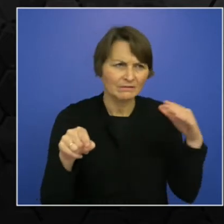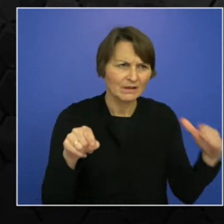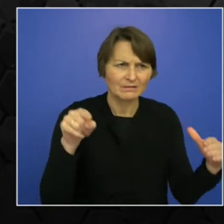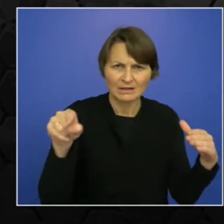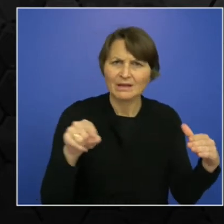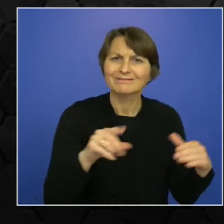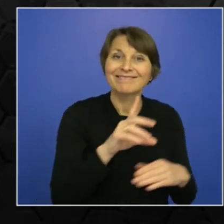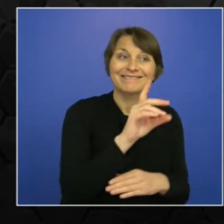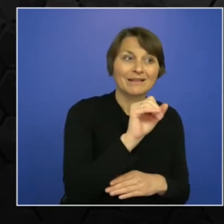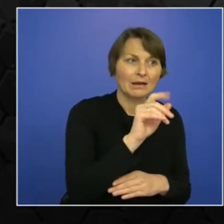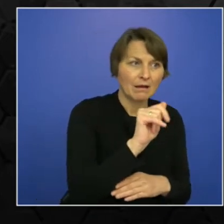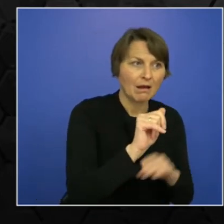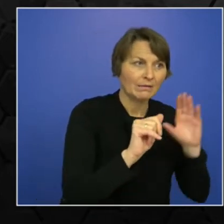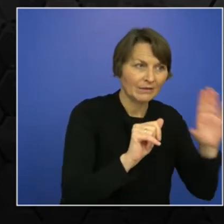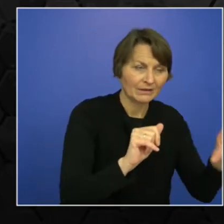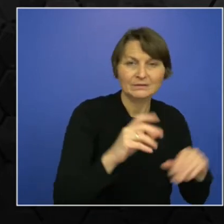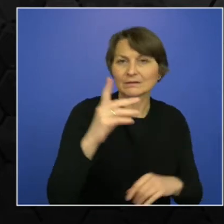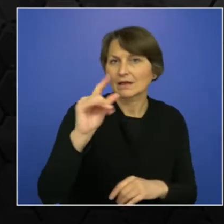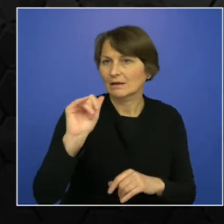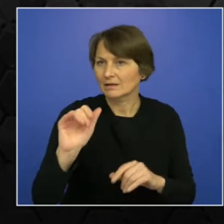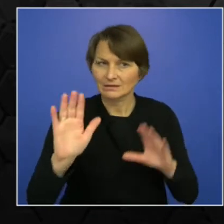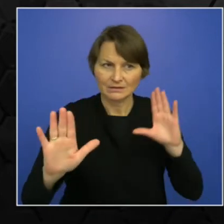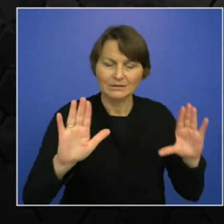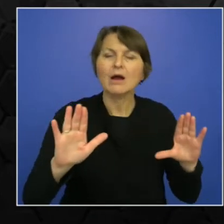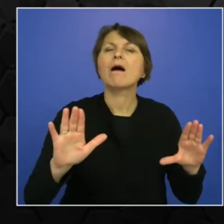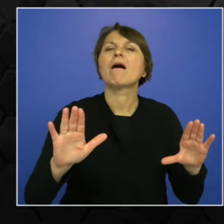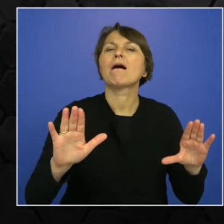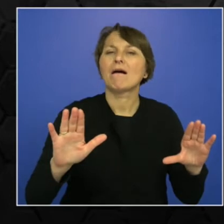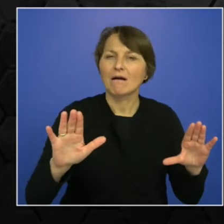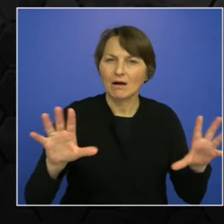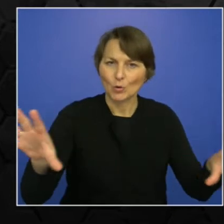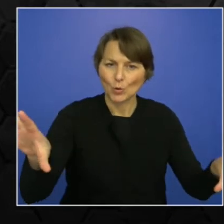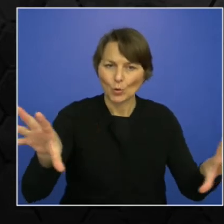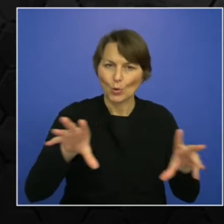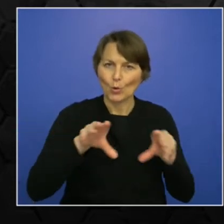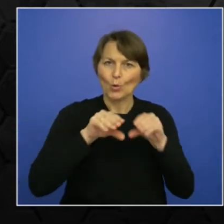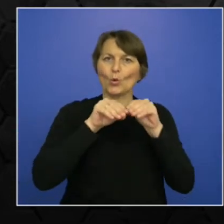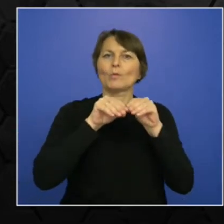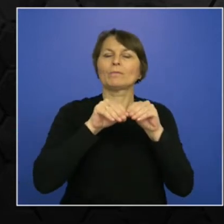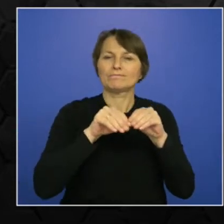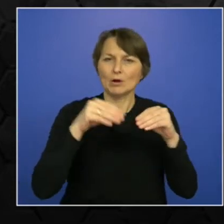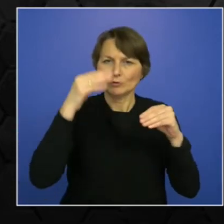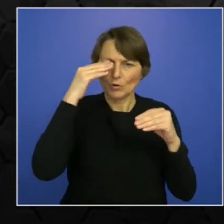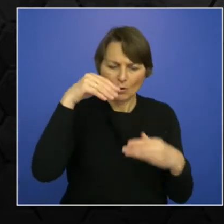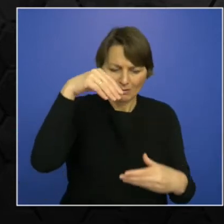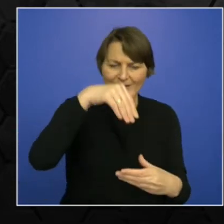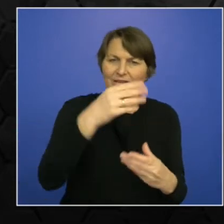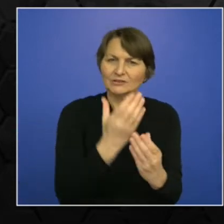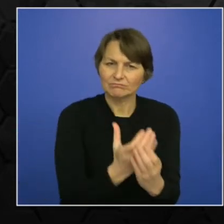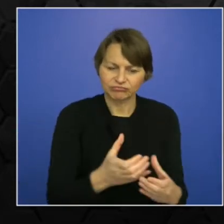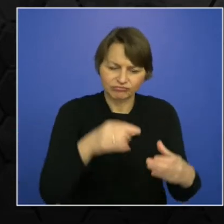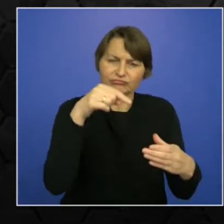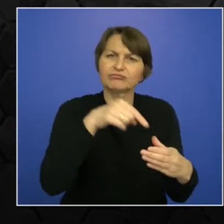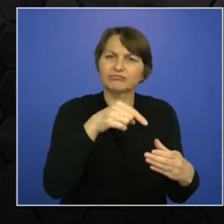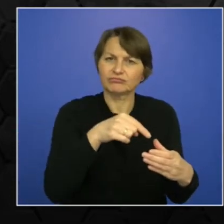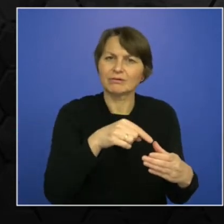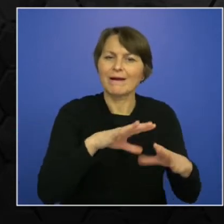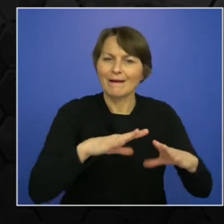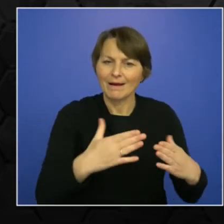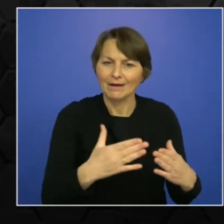helping to identify the story the data is telling in his user experiment,